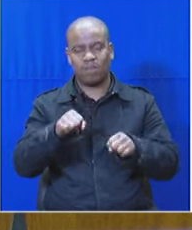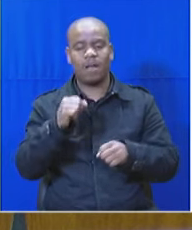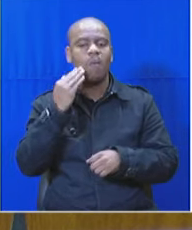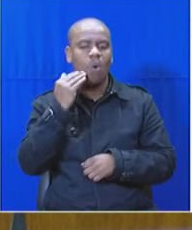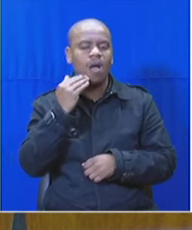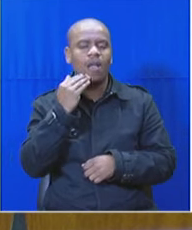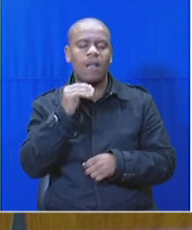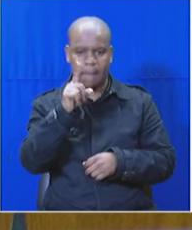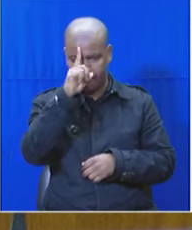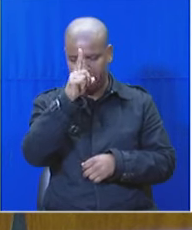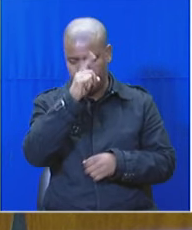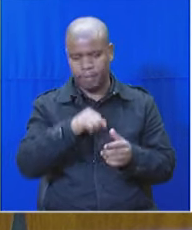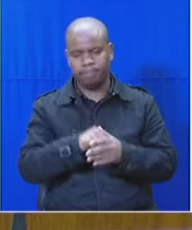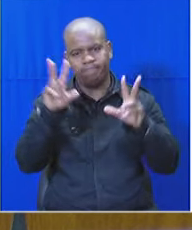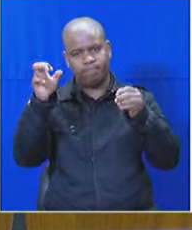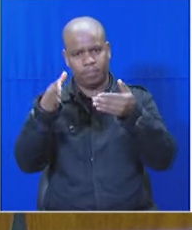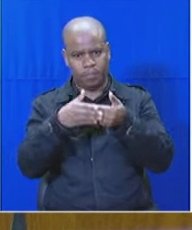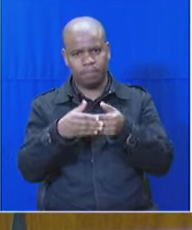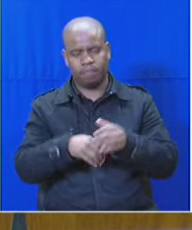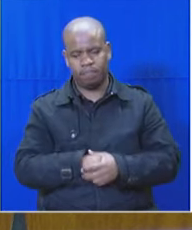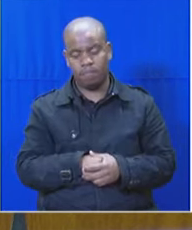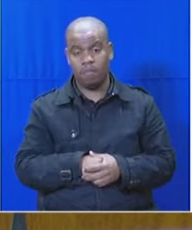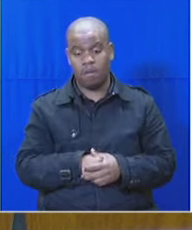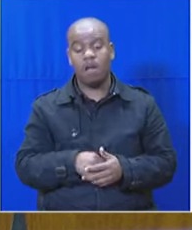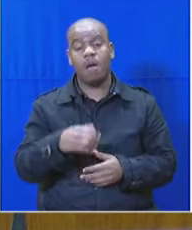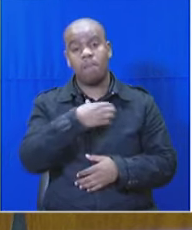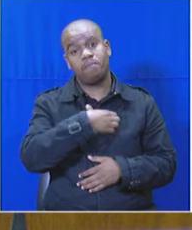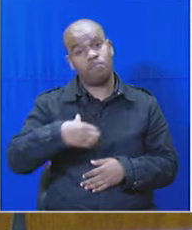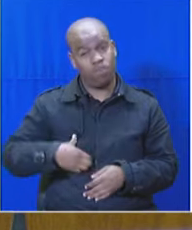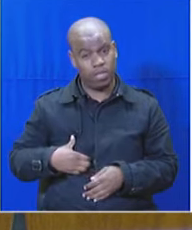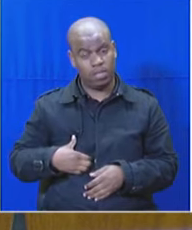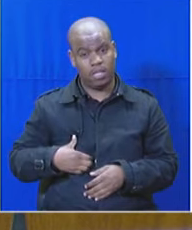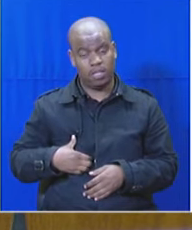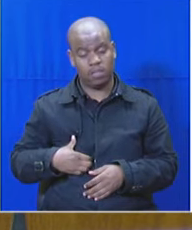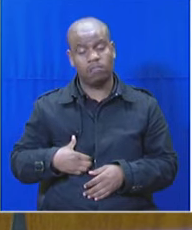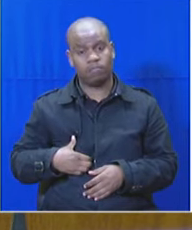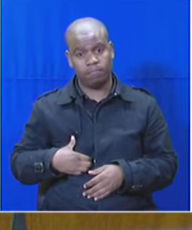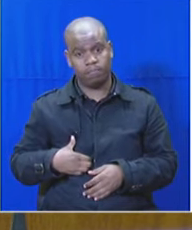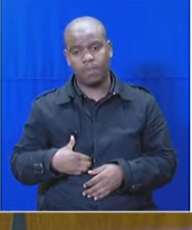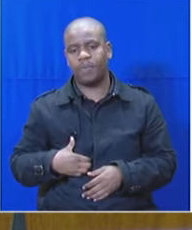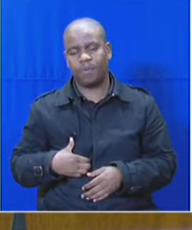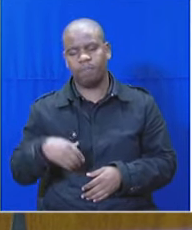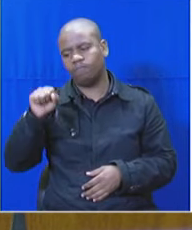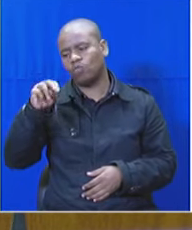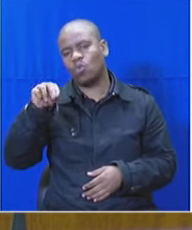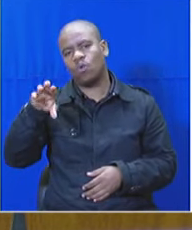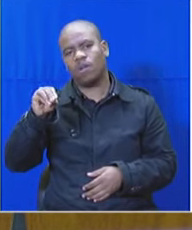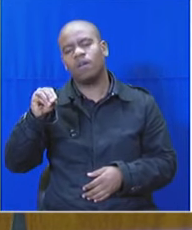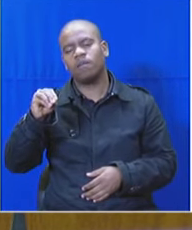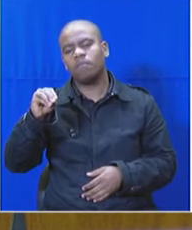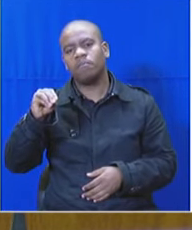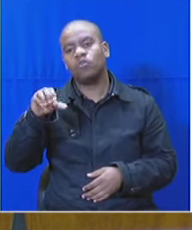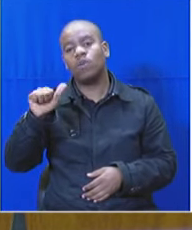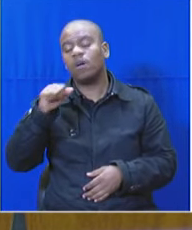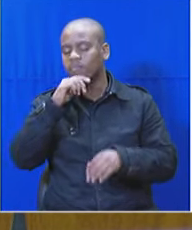white," close quote. His Excellency the President, in the State of the Nation address, announced a 9-point plan to